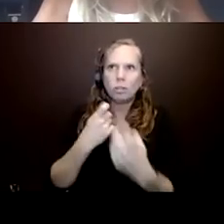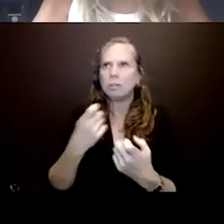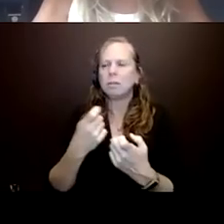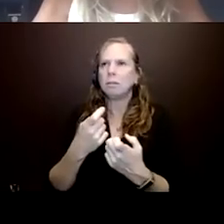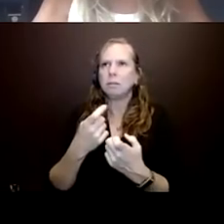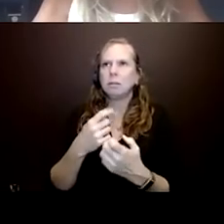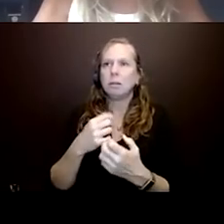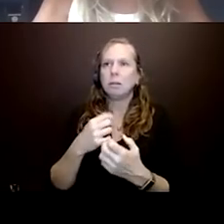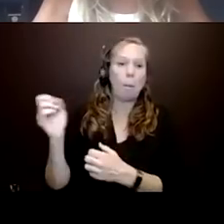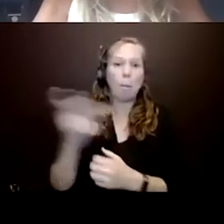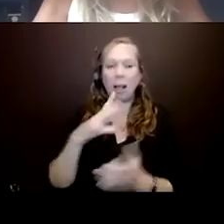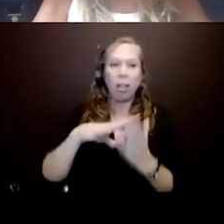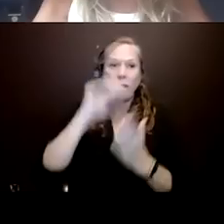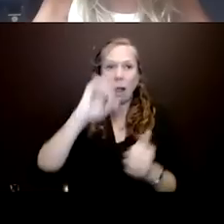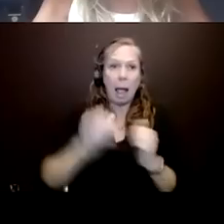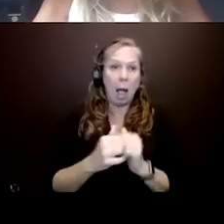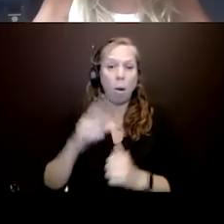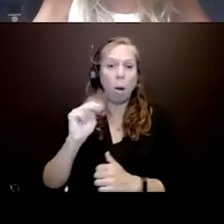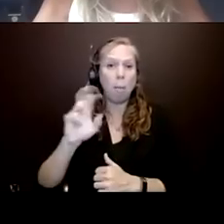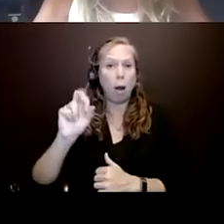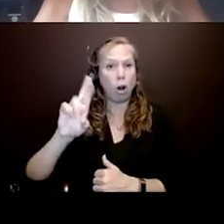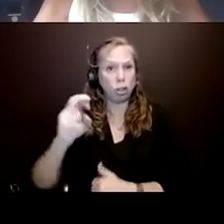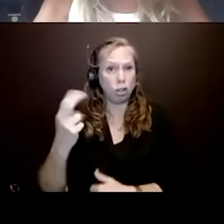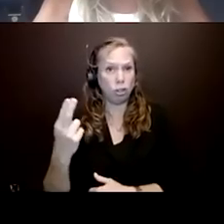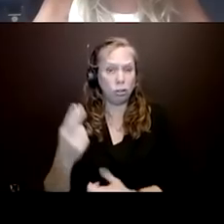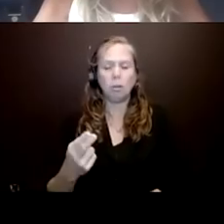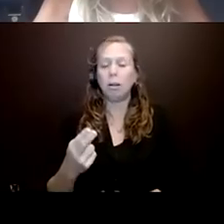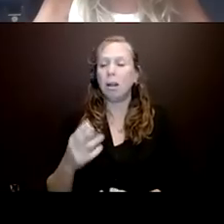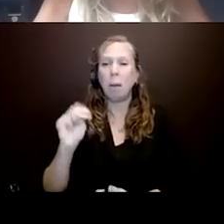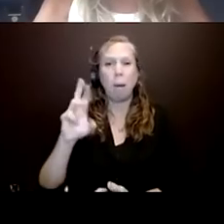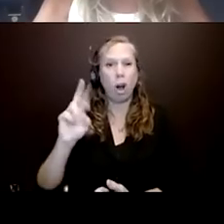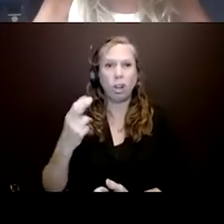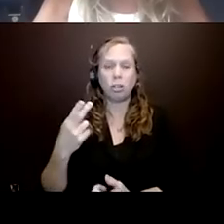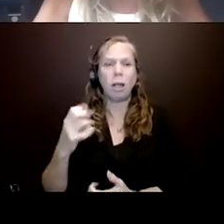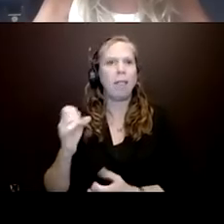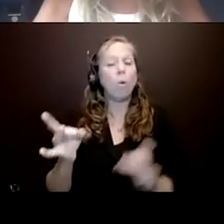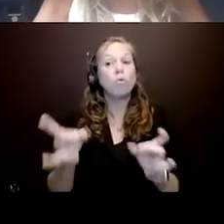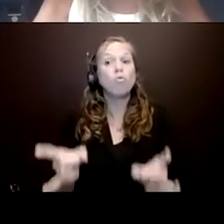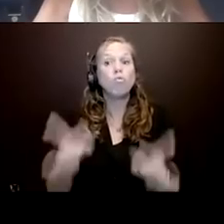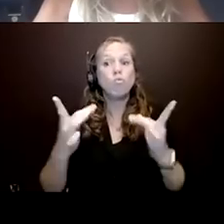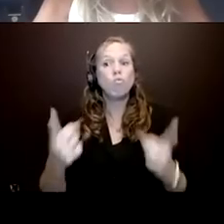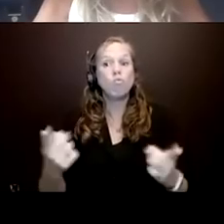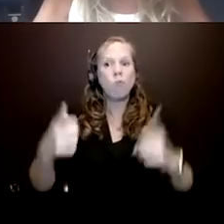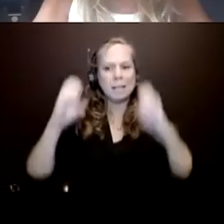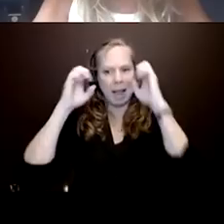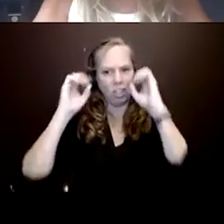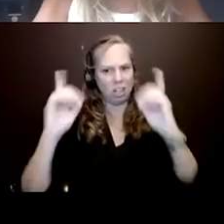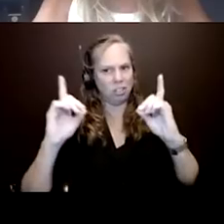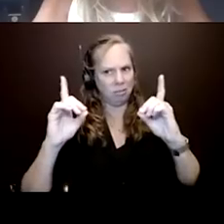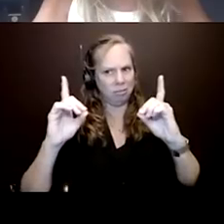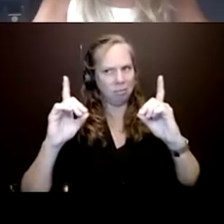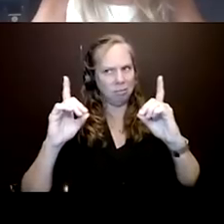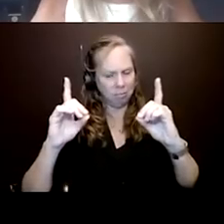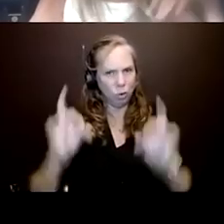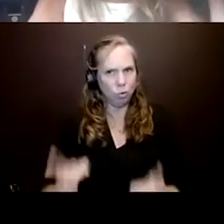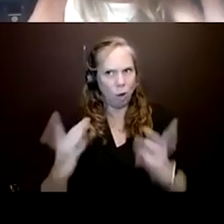way we learned in March? Let me just say that in March, that was called crisis education, crisis. In other words, we,